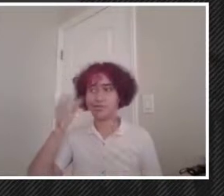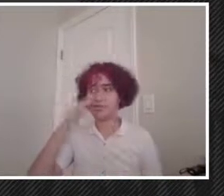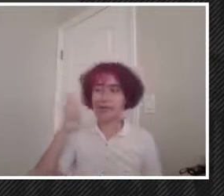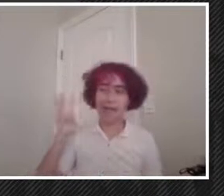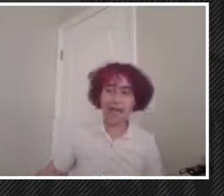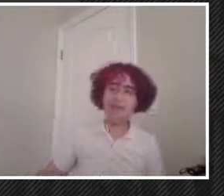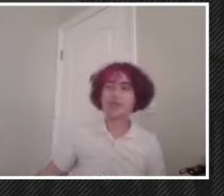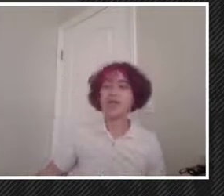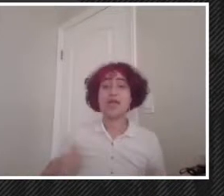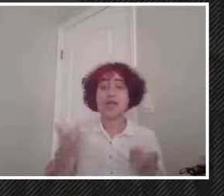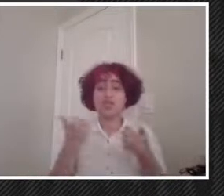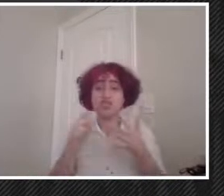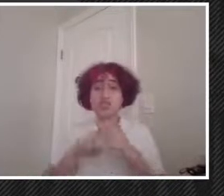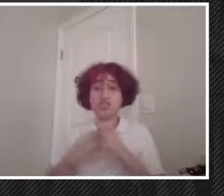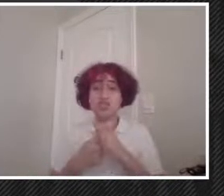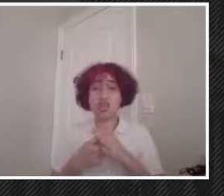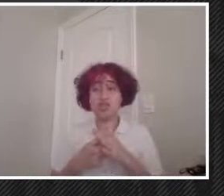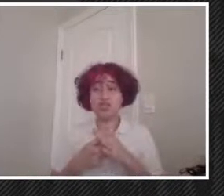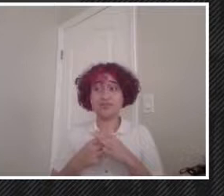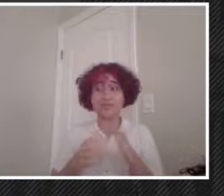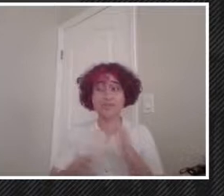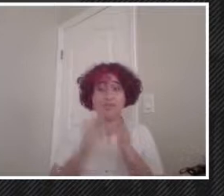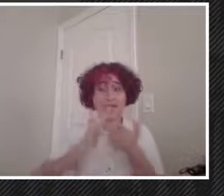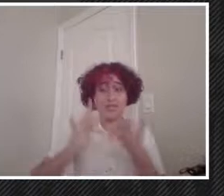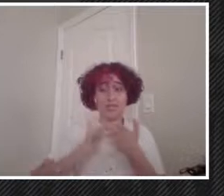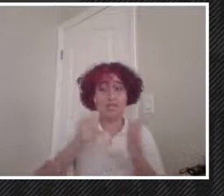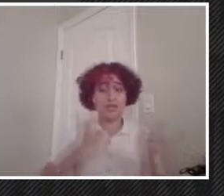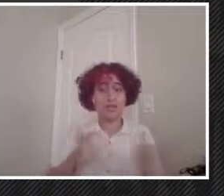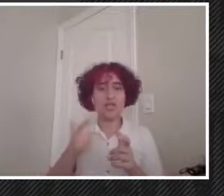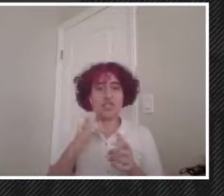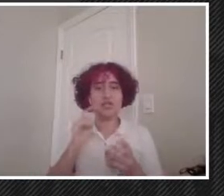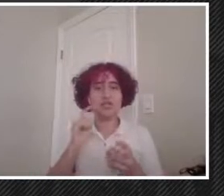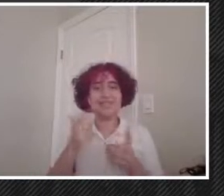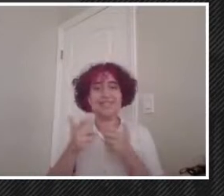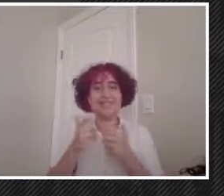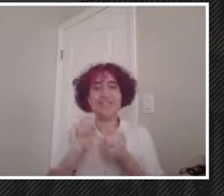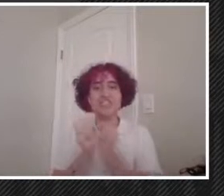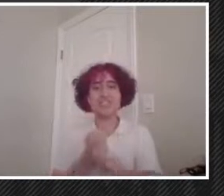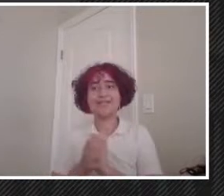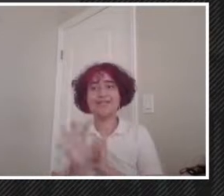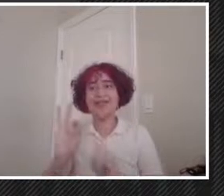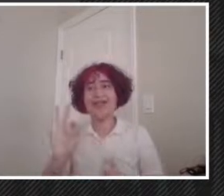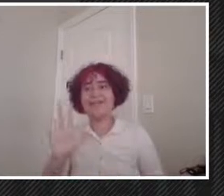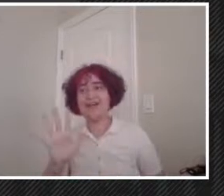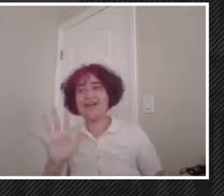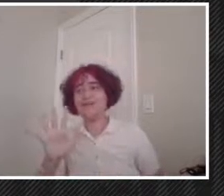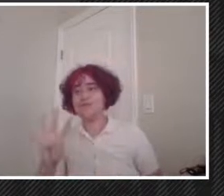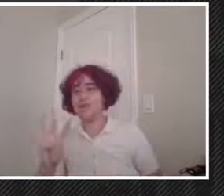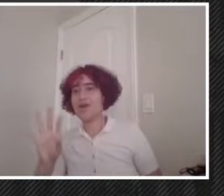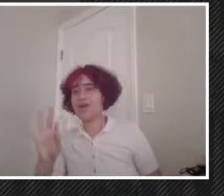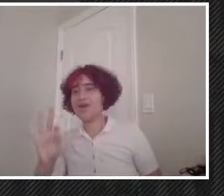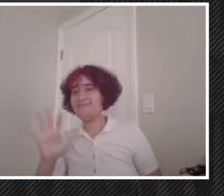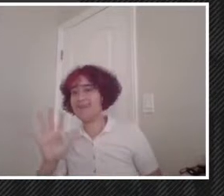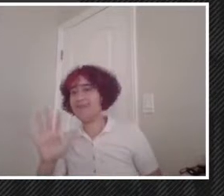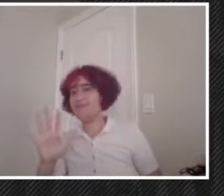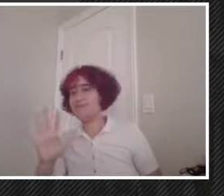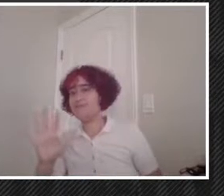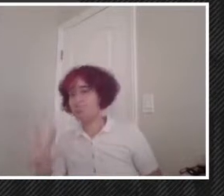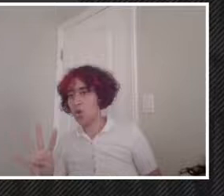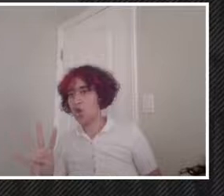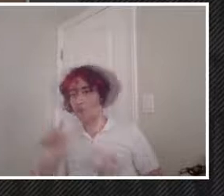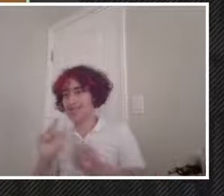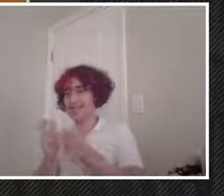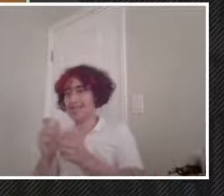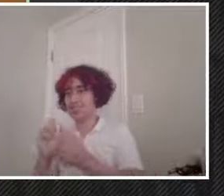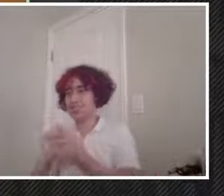text CHANGE to 954-954. Thank you, thank you, thank you. I could continue this conversation for hours